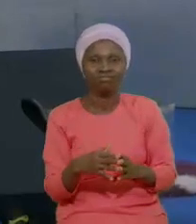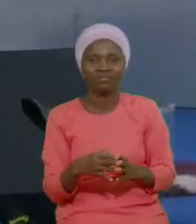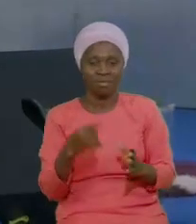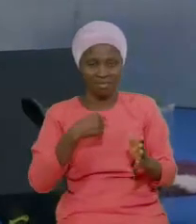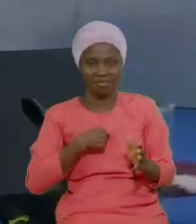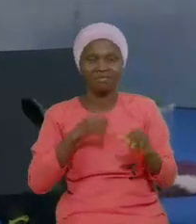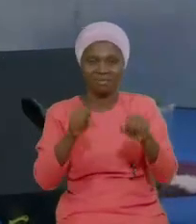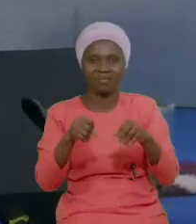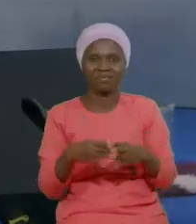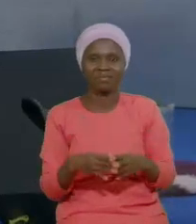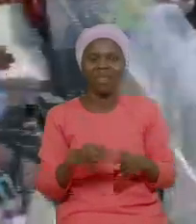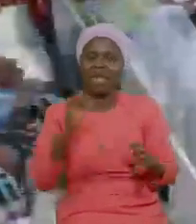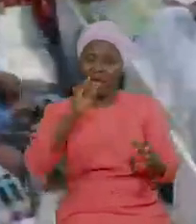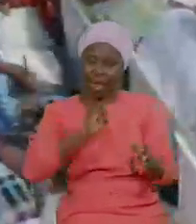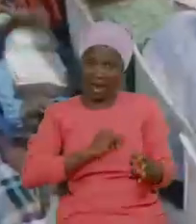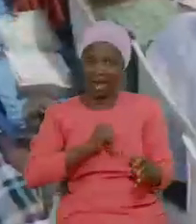positive. I am